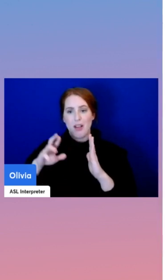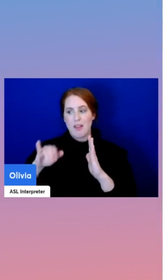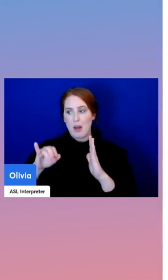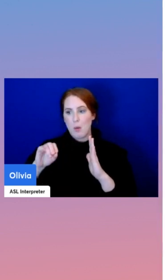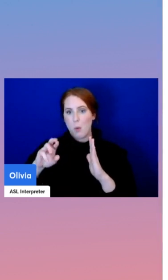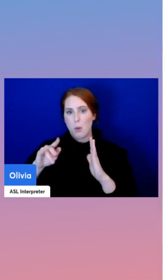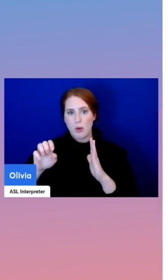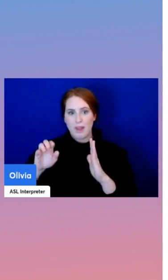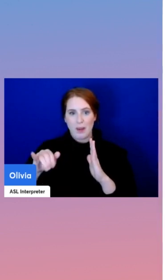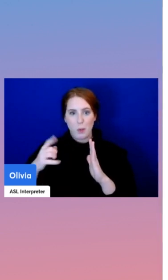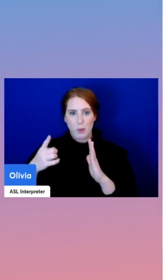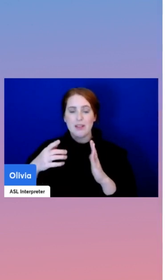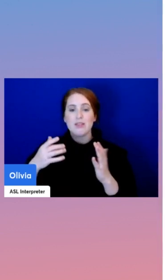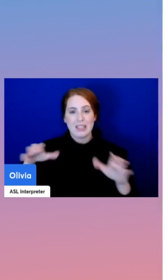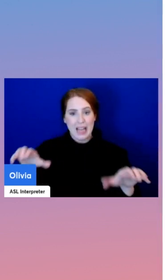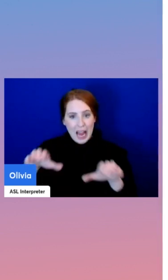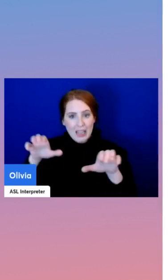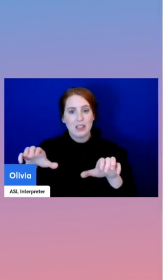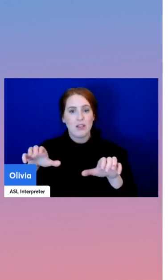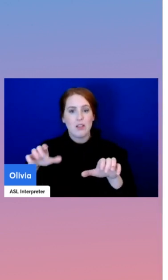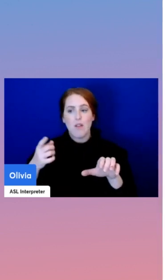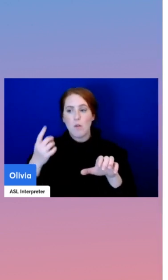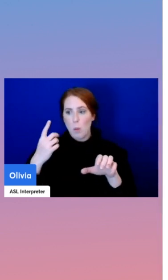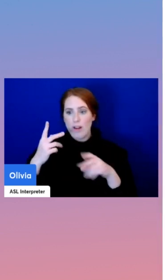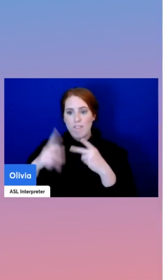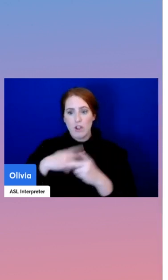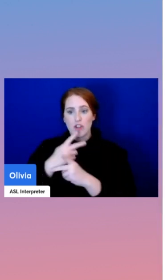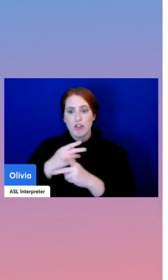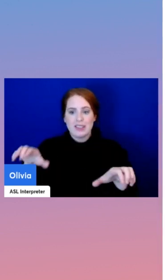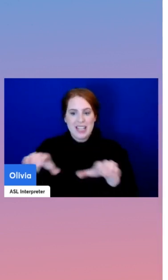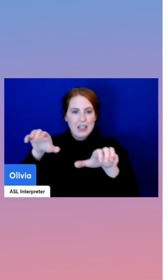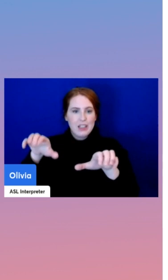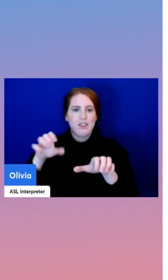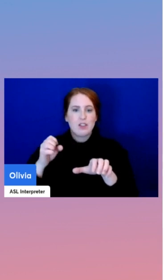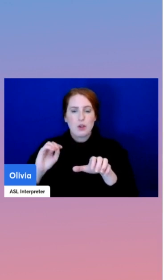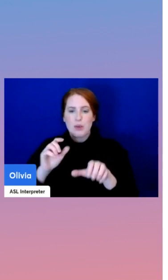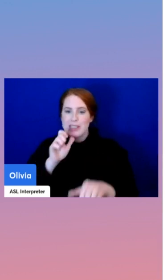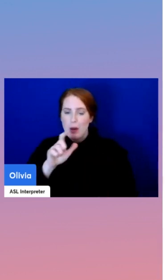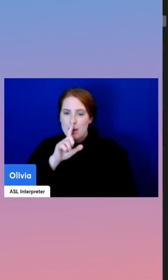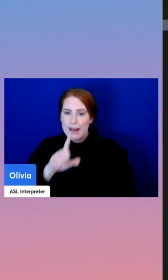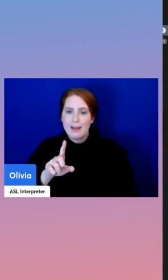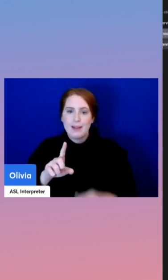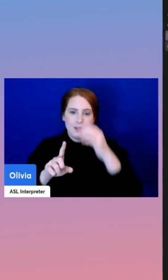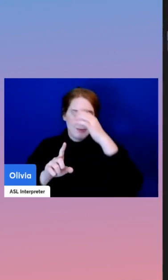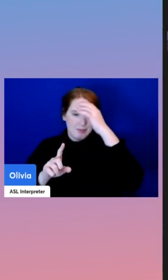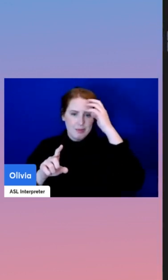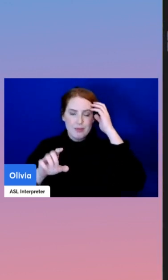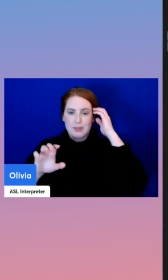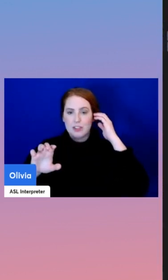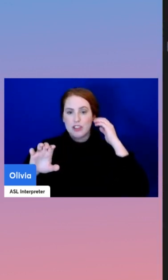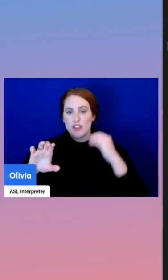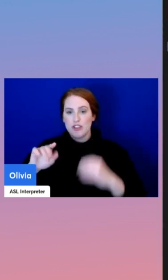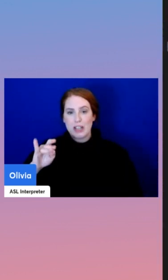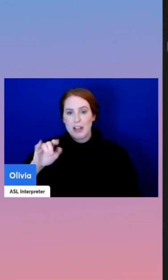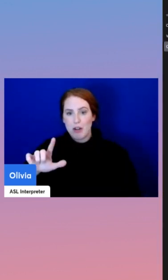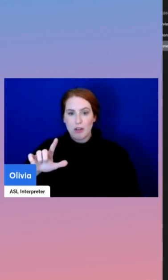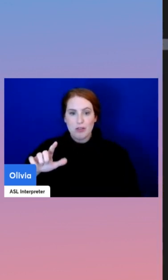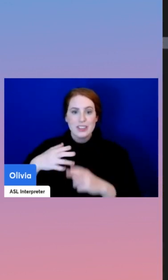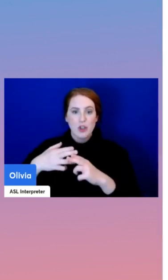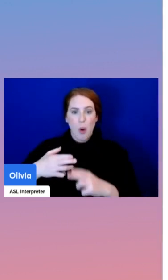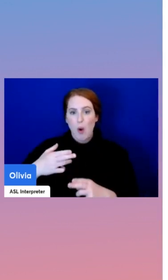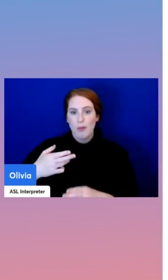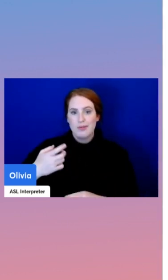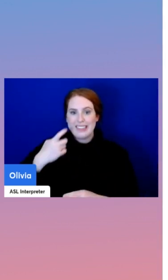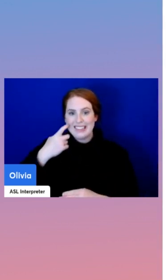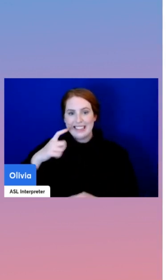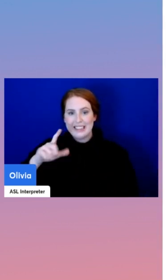one version which is active, and it's mapped to the channel called latest. And this channel, in fact, is managed